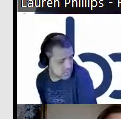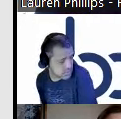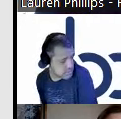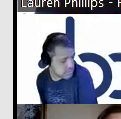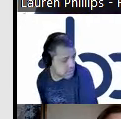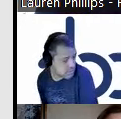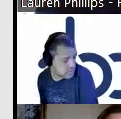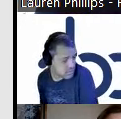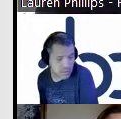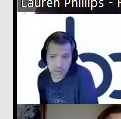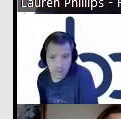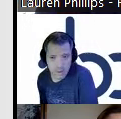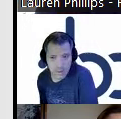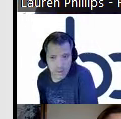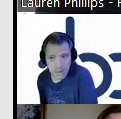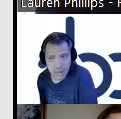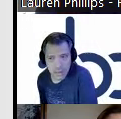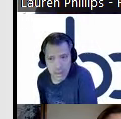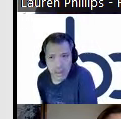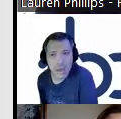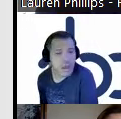months for all the other insurance plans to reimburse me.